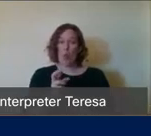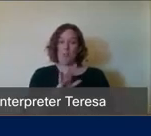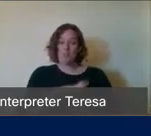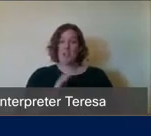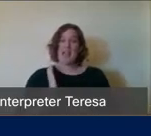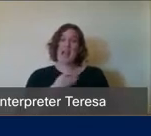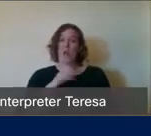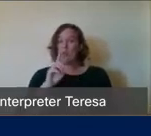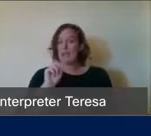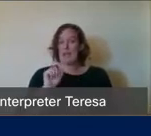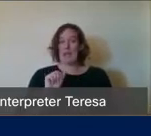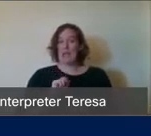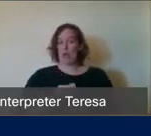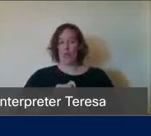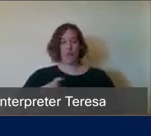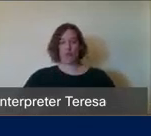any way.